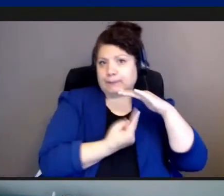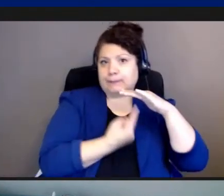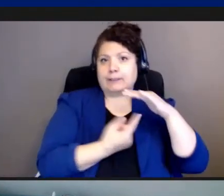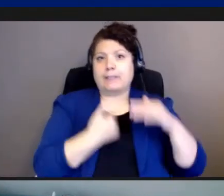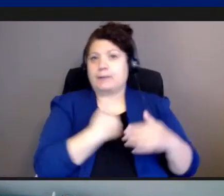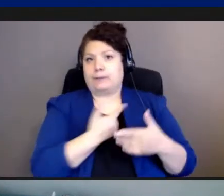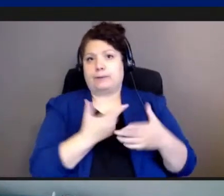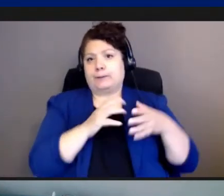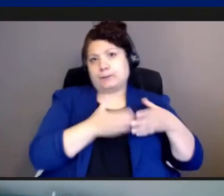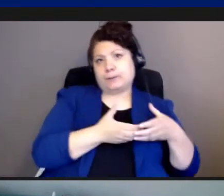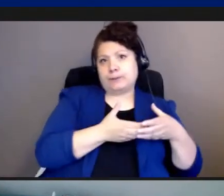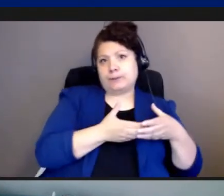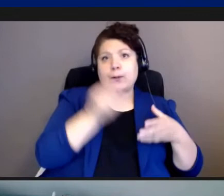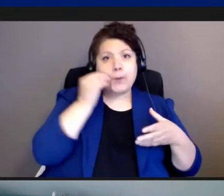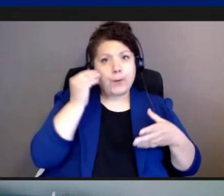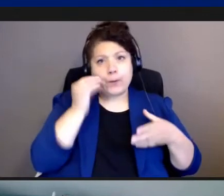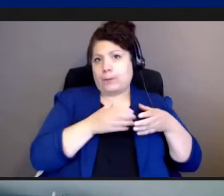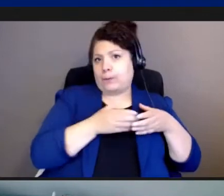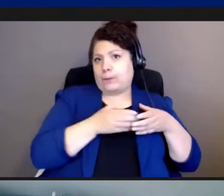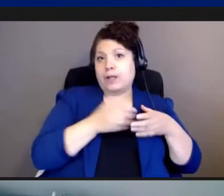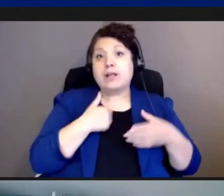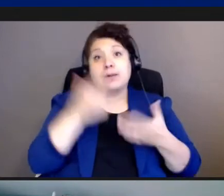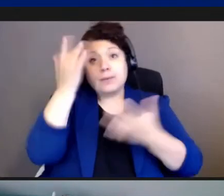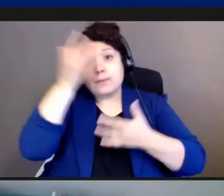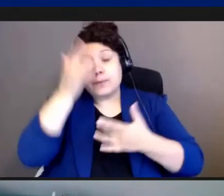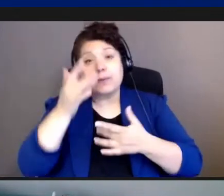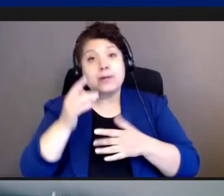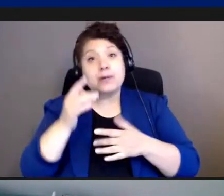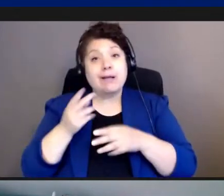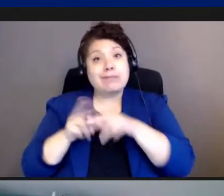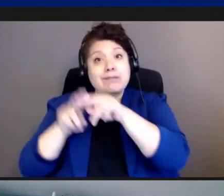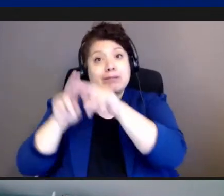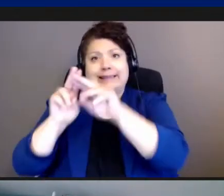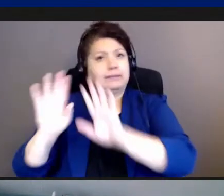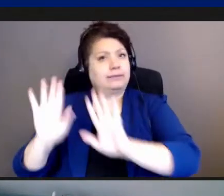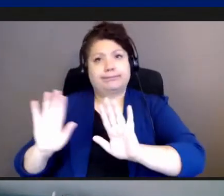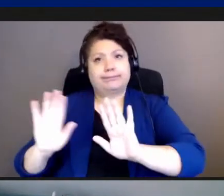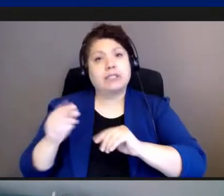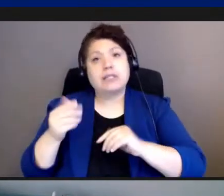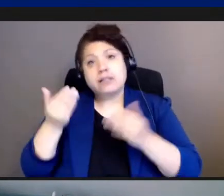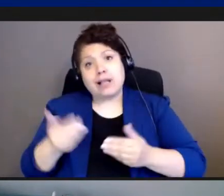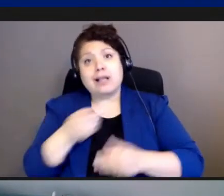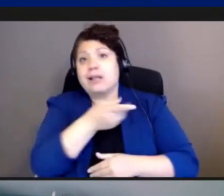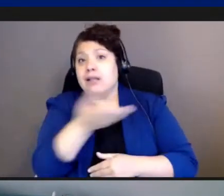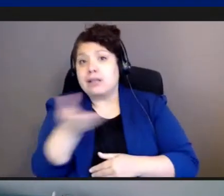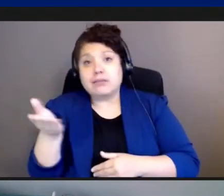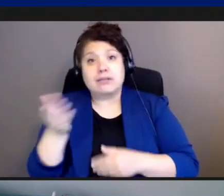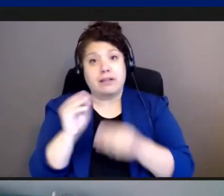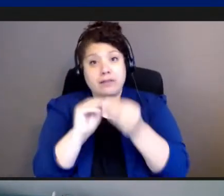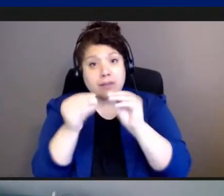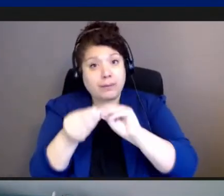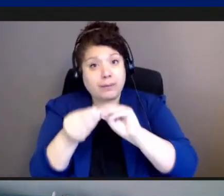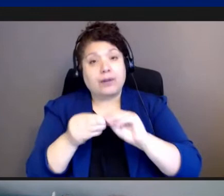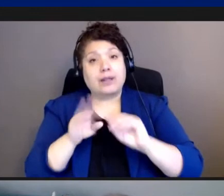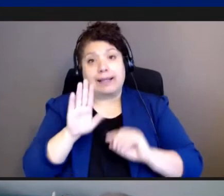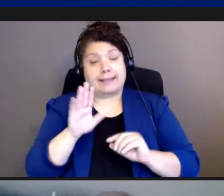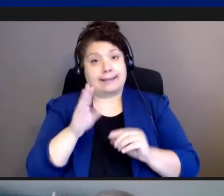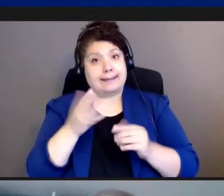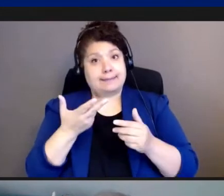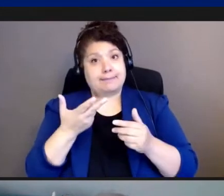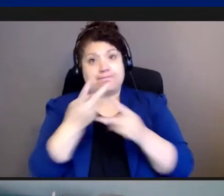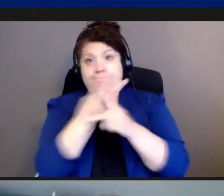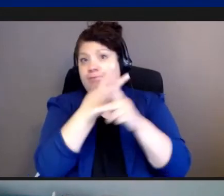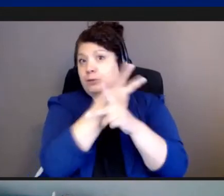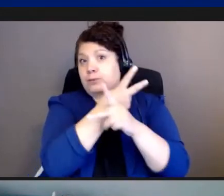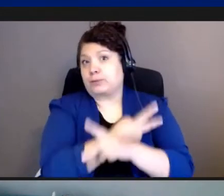curve because we're seeing the impacts now where the number of cases are leading to